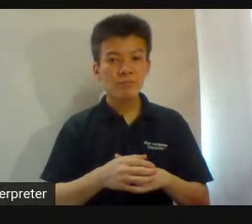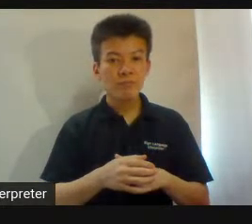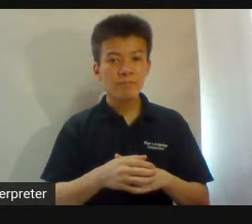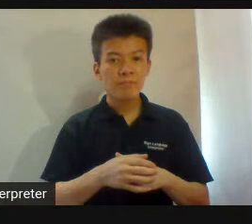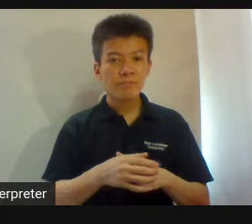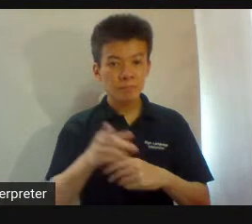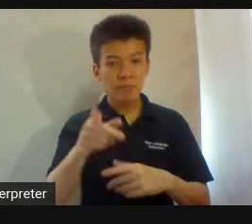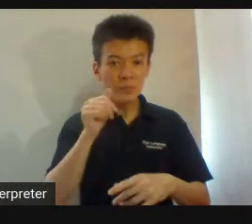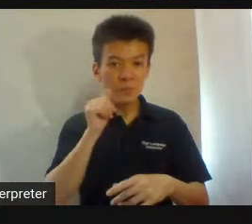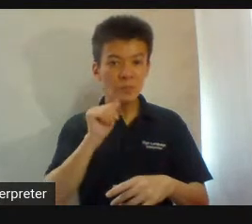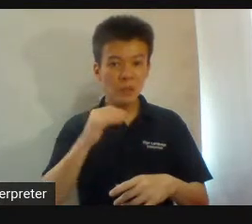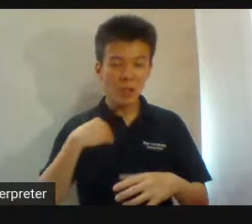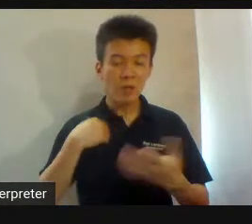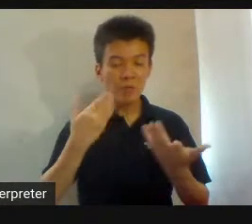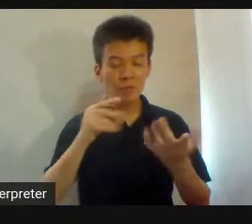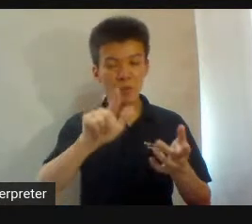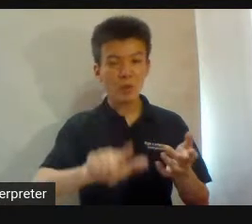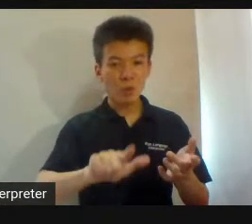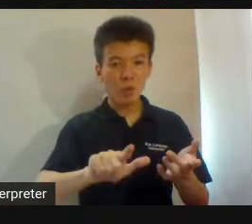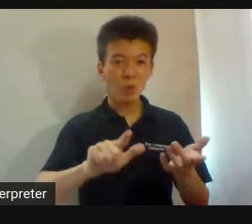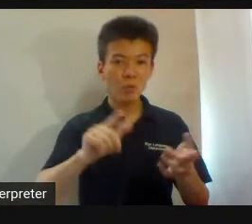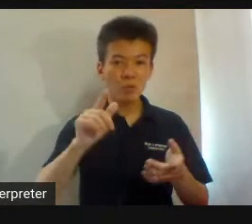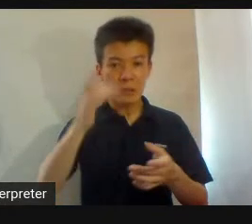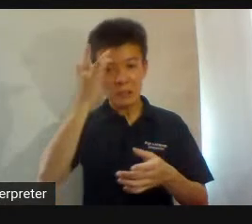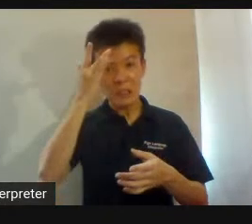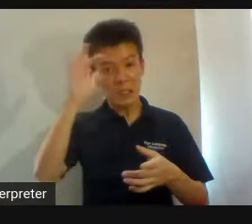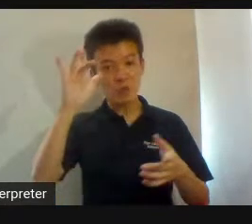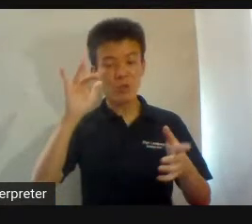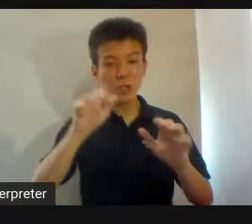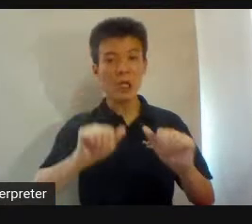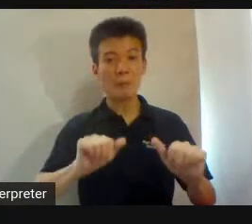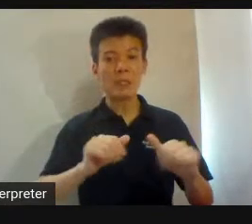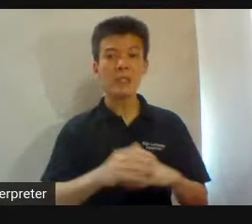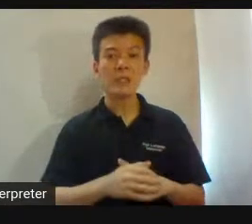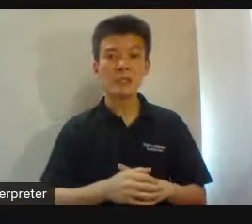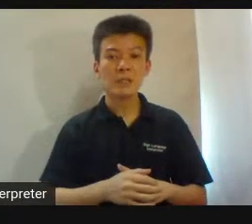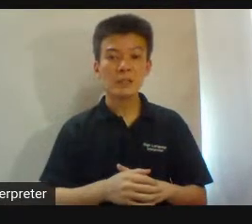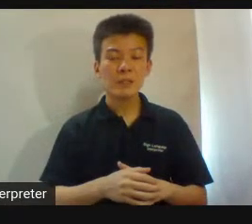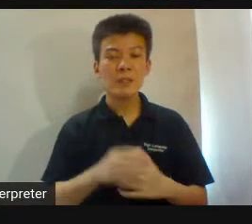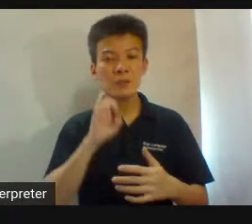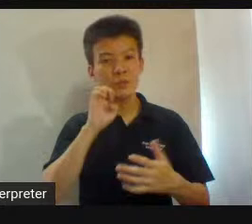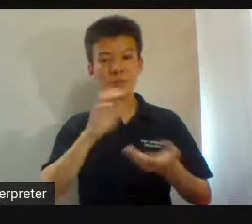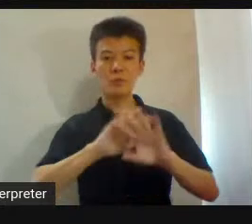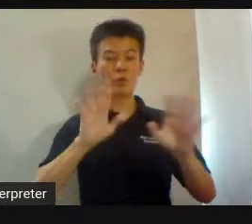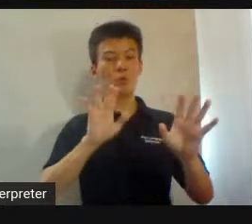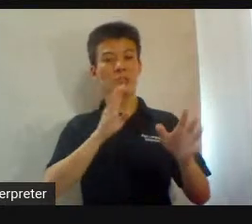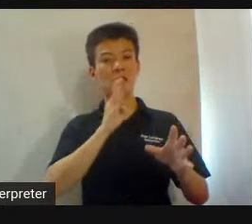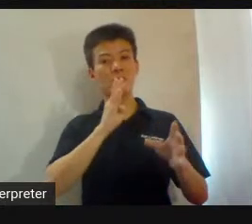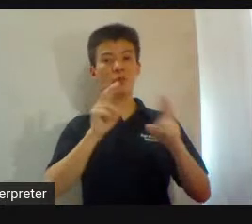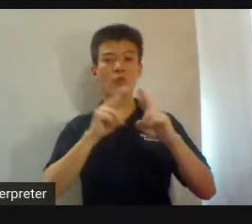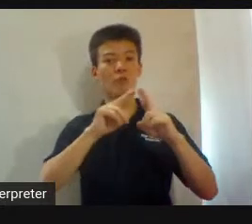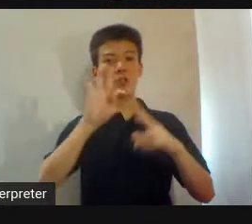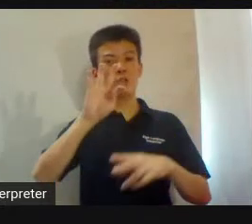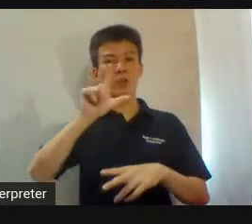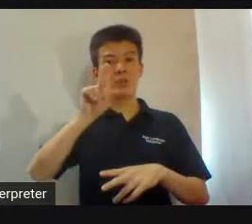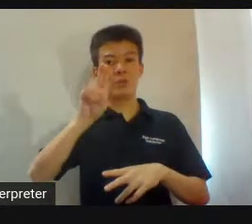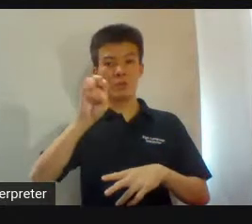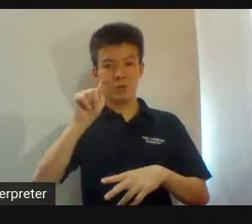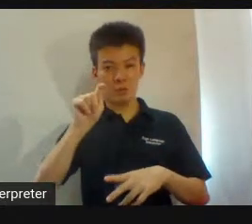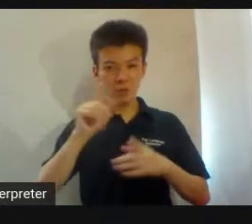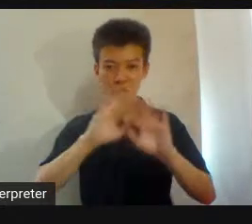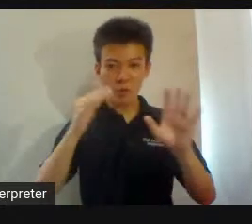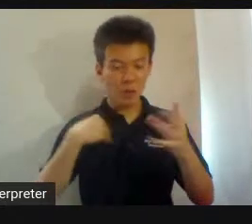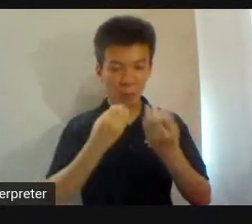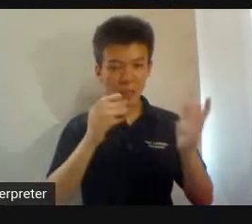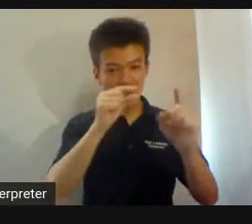has a low intellectual ability, and she doesn't speak very fluently. She doesn't have